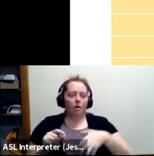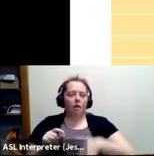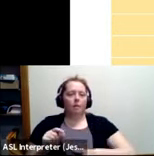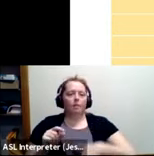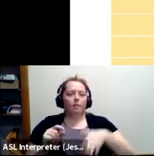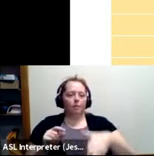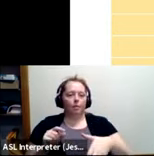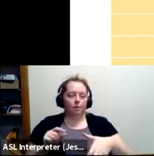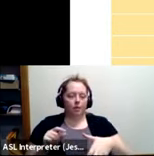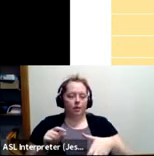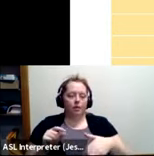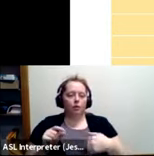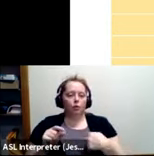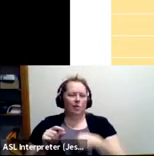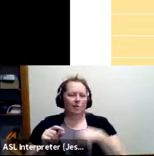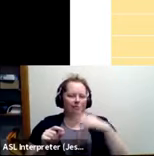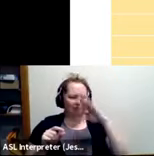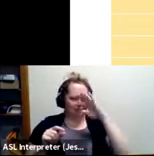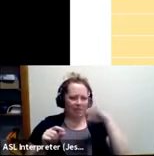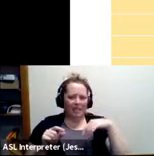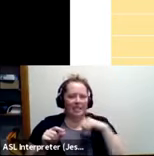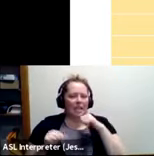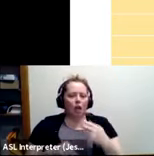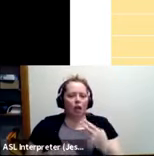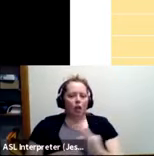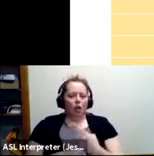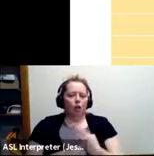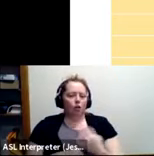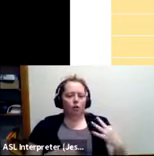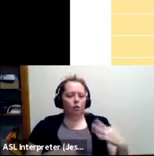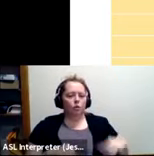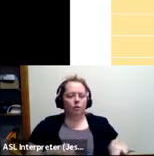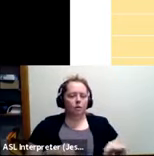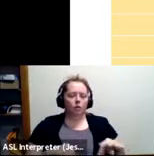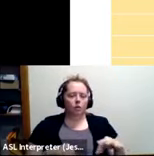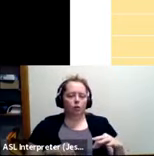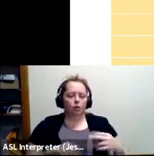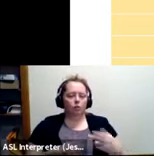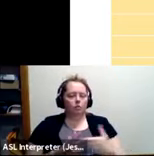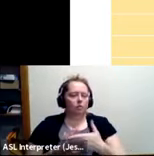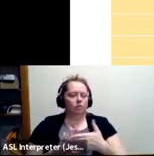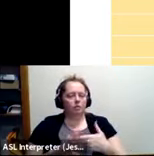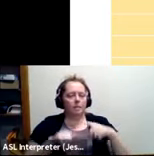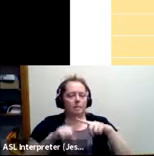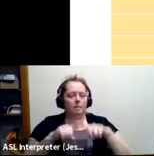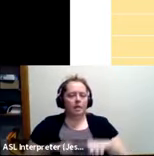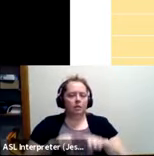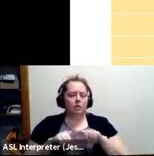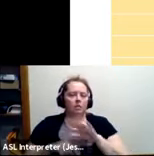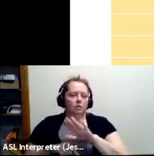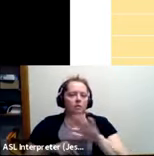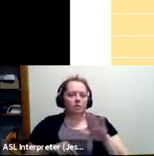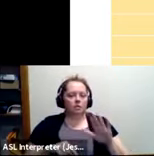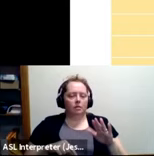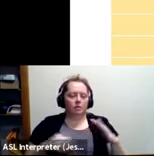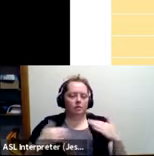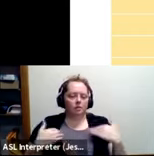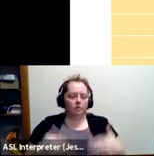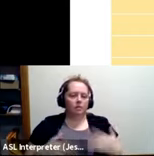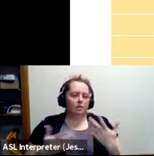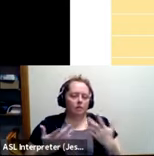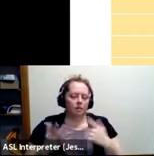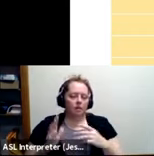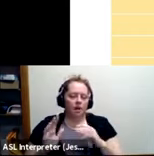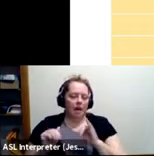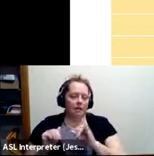necessarily useful. Rather, we should talk about groups of people, what they want, what they need, how they're identifying.